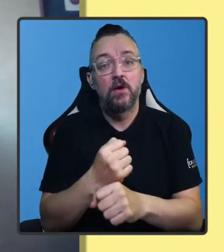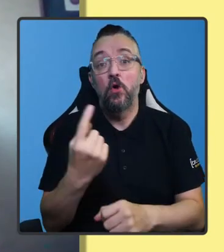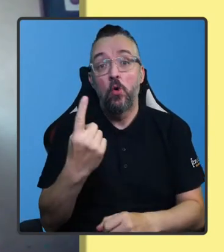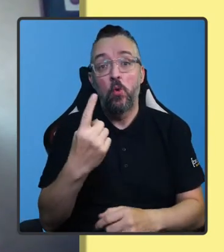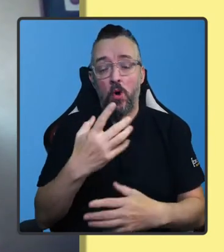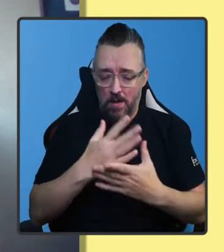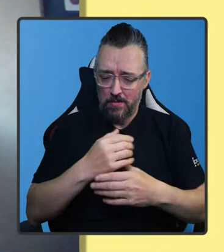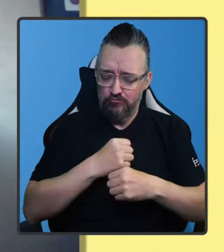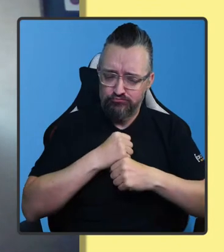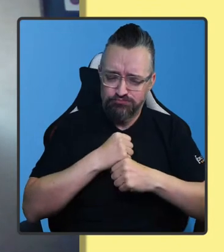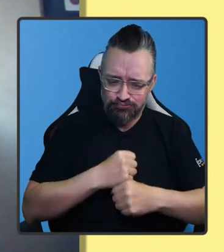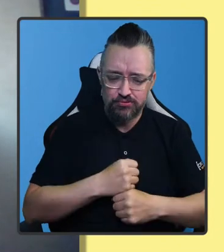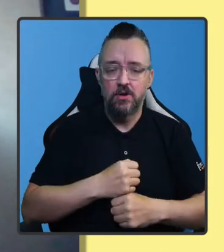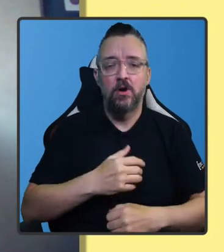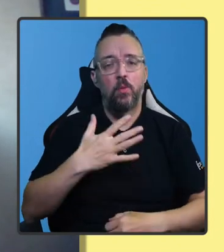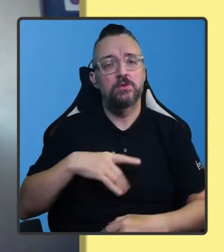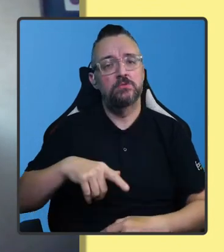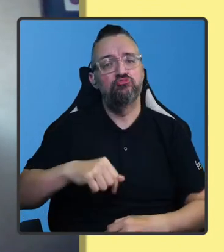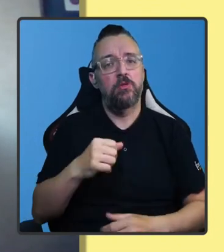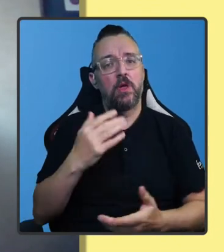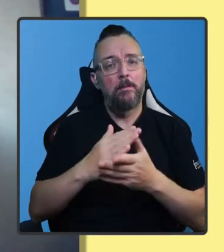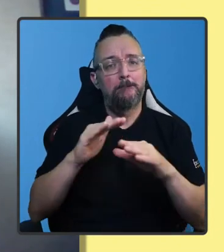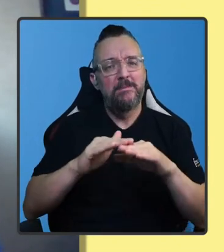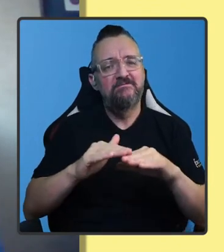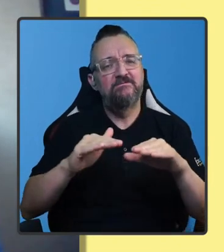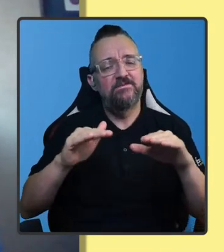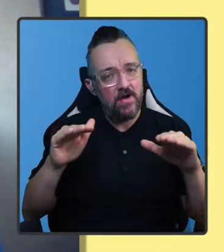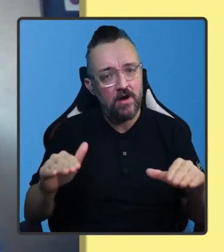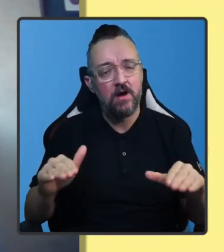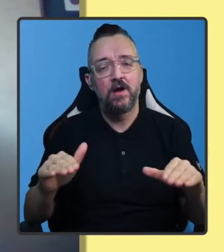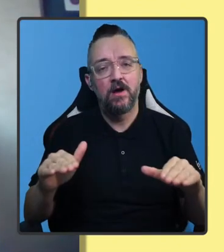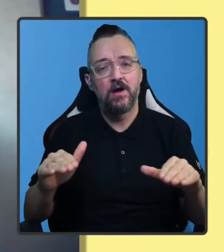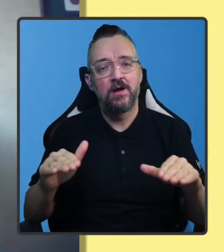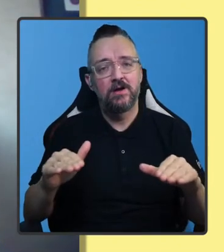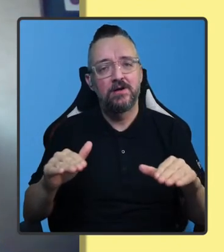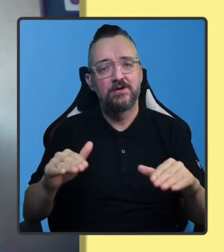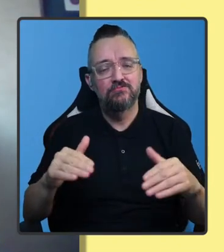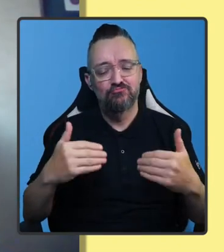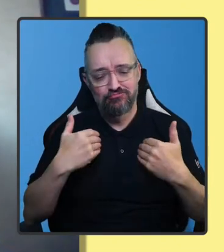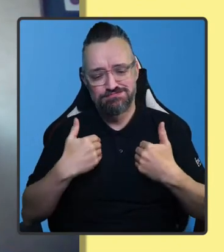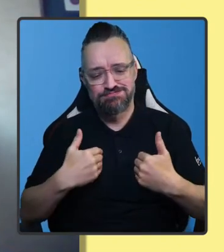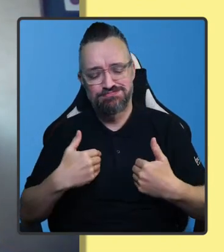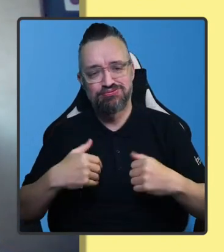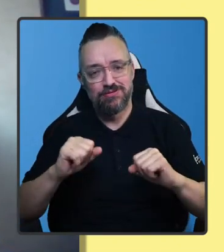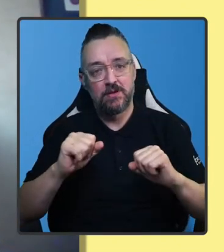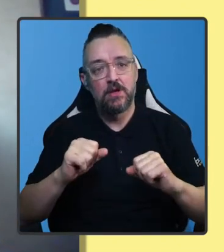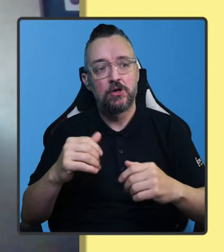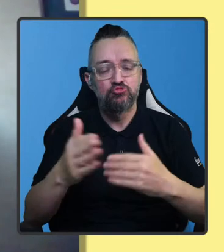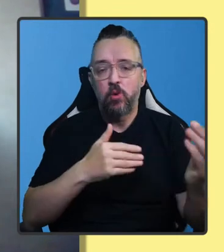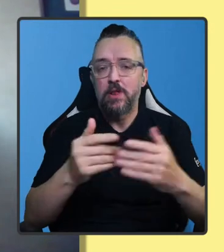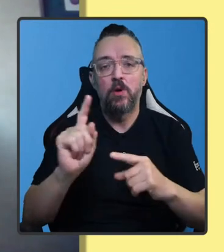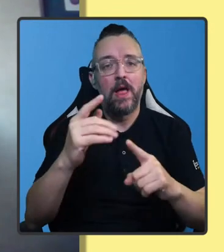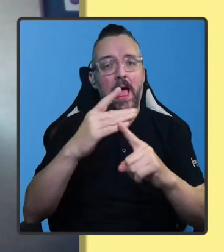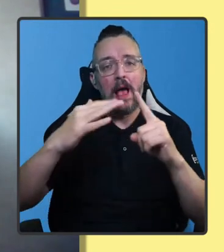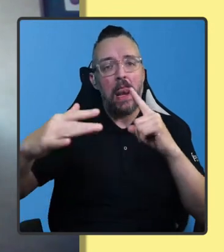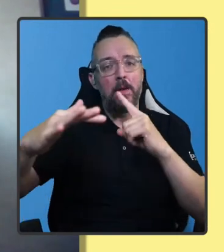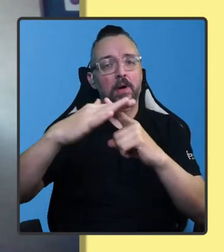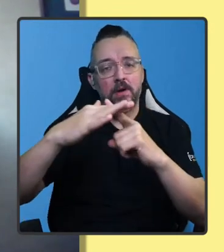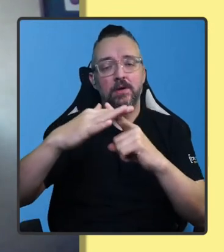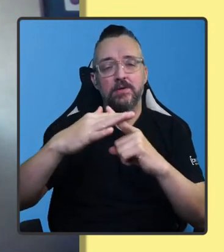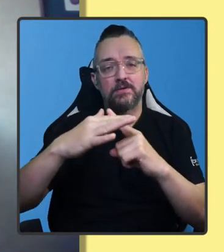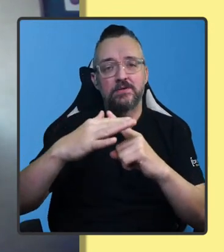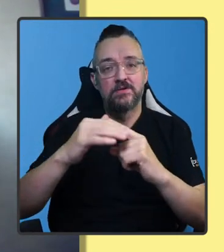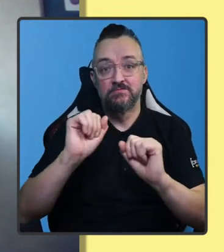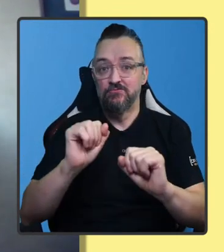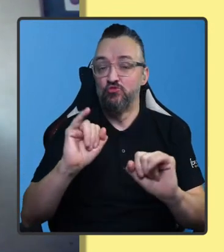to making Scotland a fairer, more prosperous nation and tackling key issues like the climate emergency? And we will